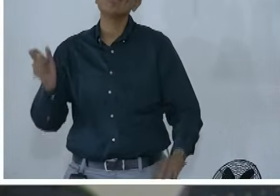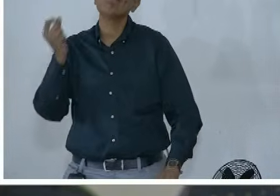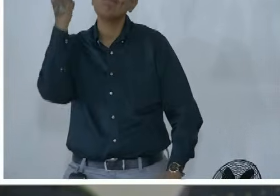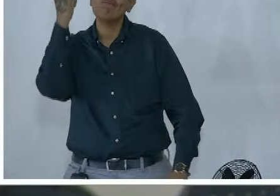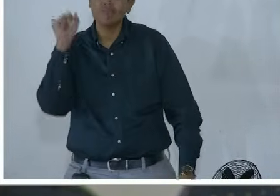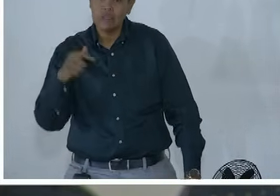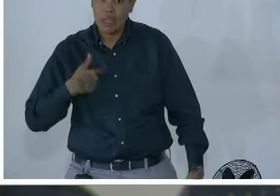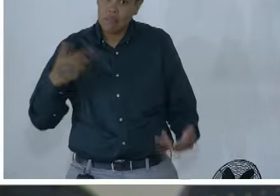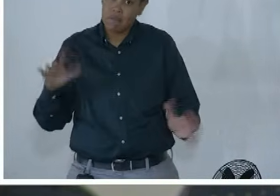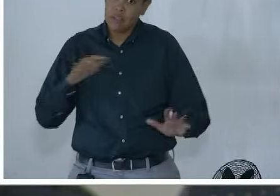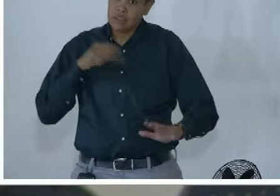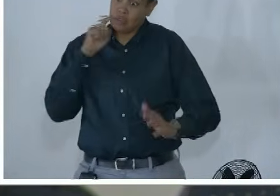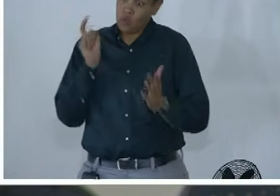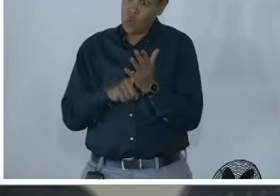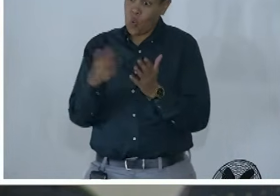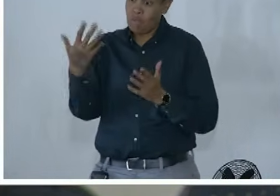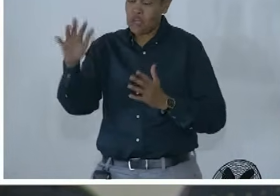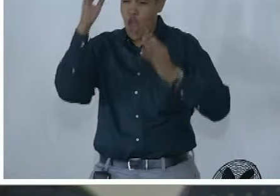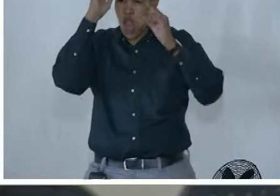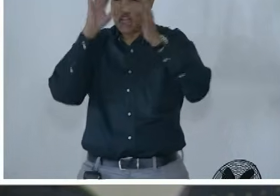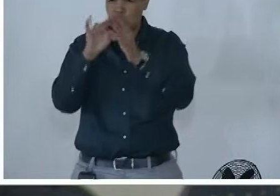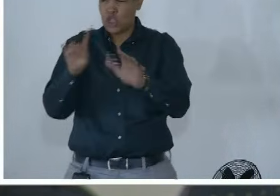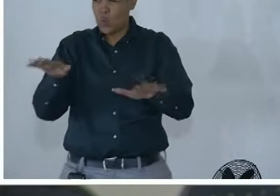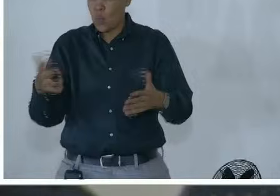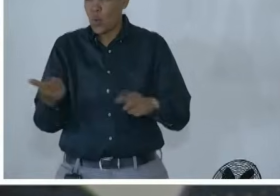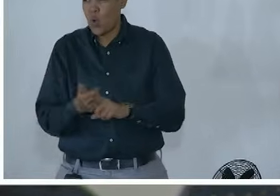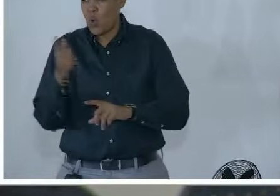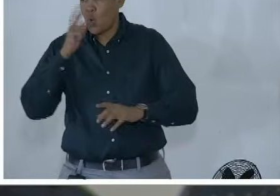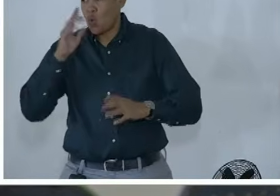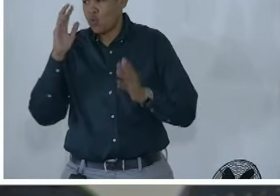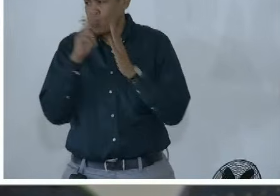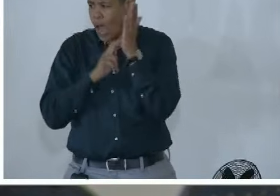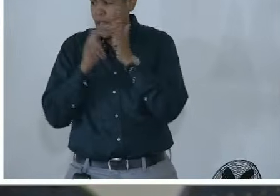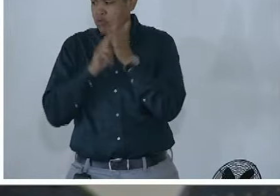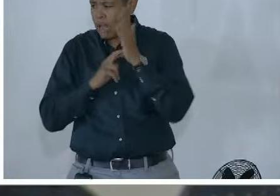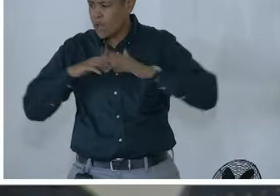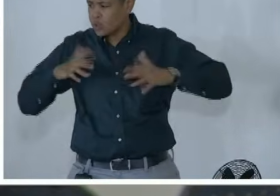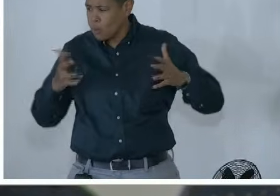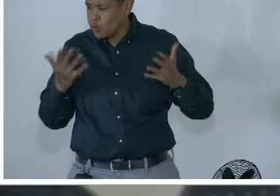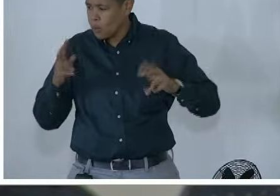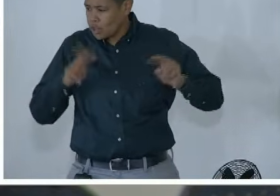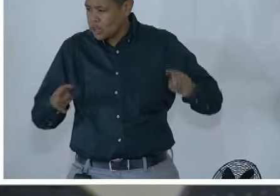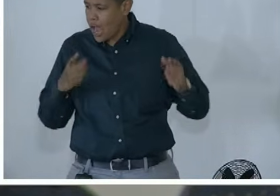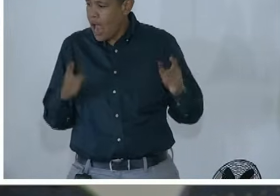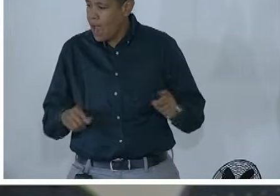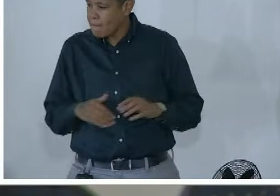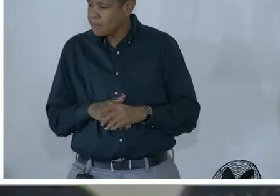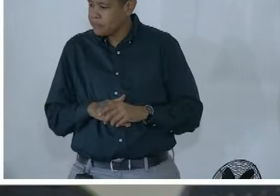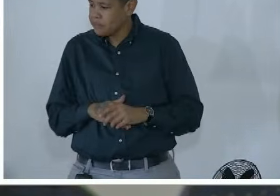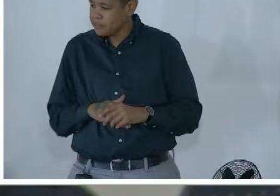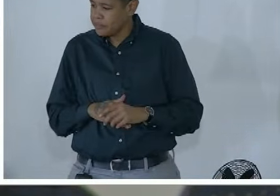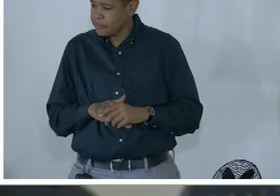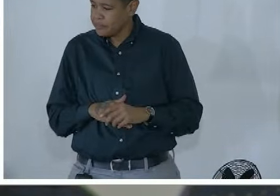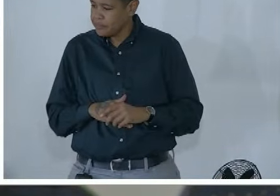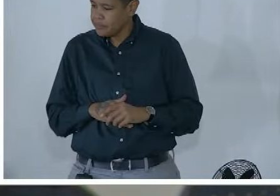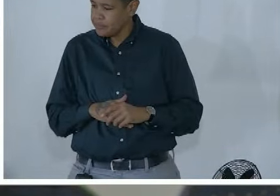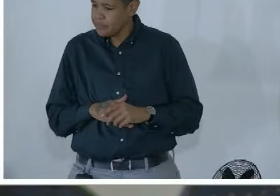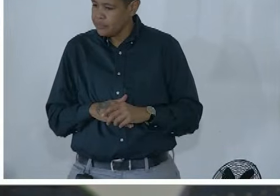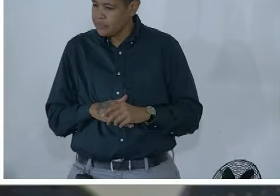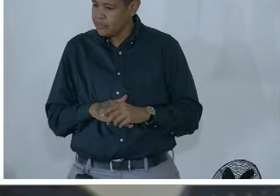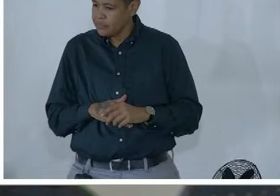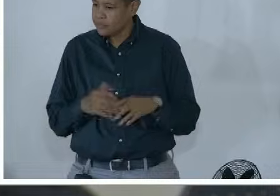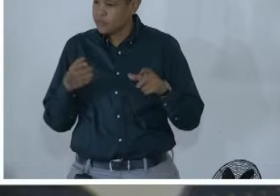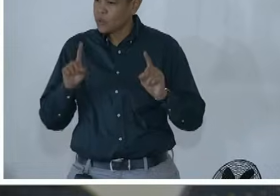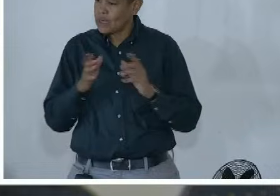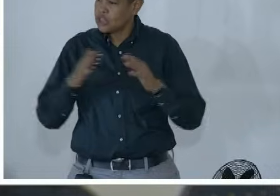I have taken note of concerns about overregulation. And while, as a general